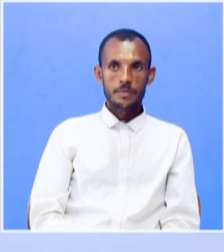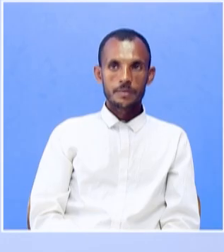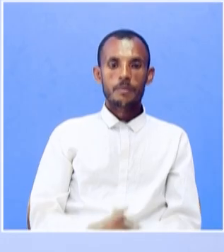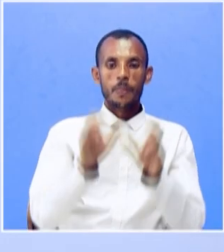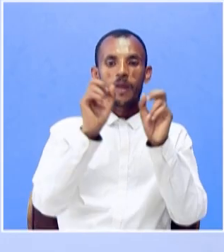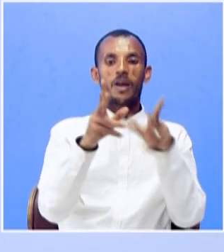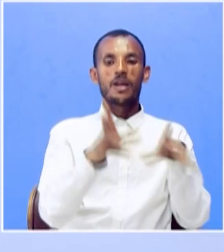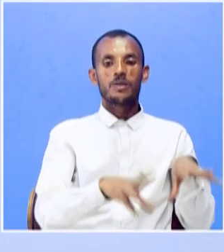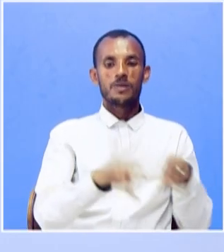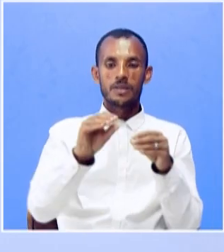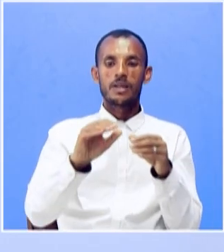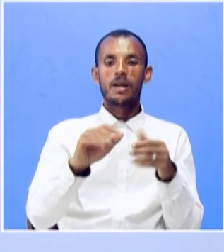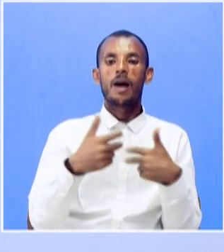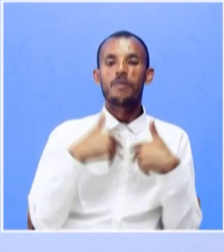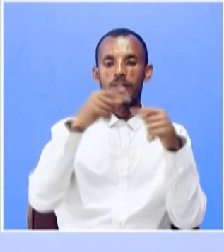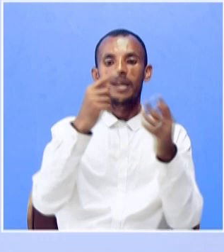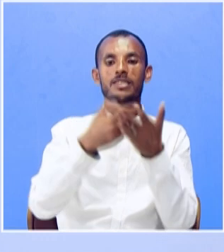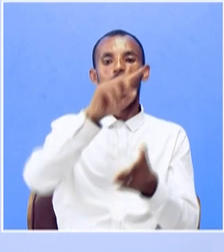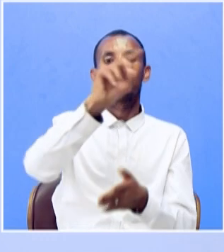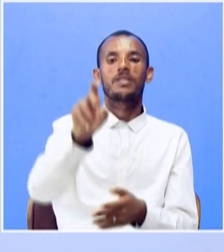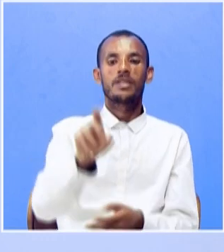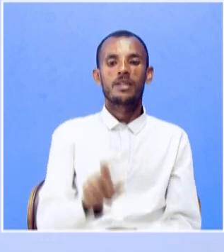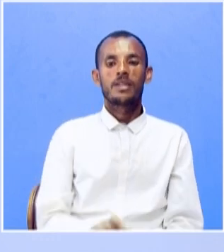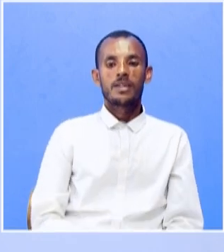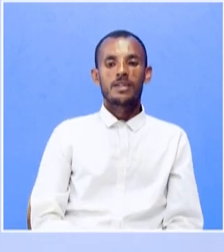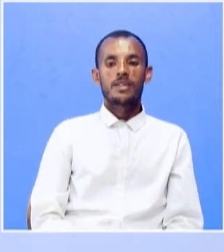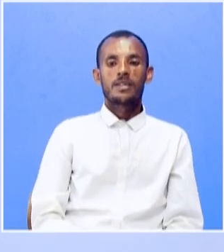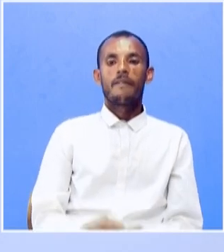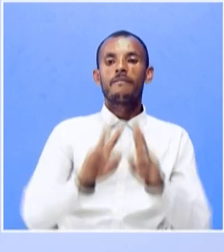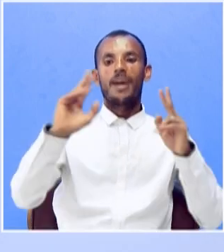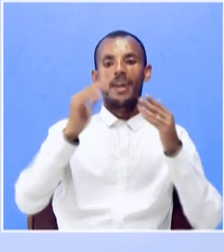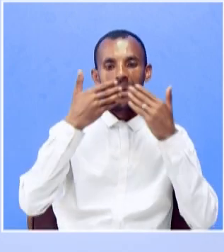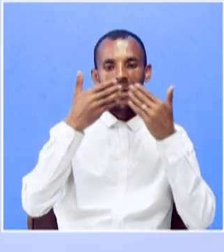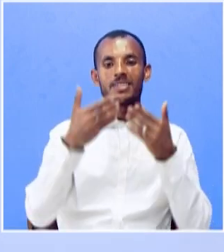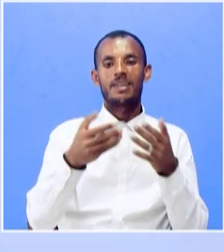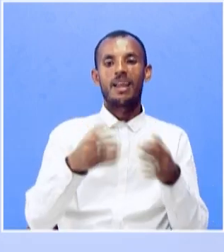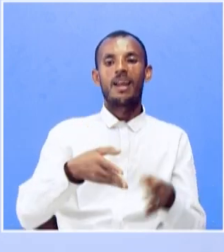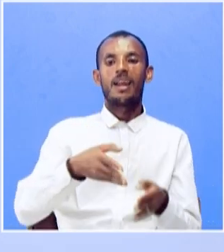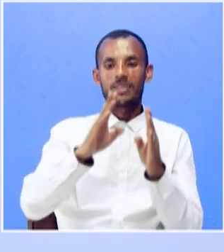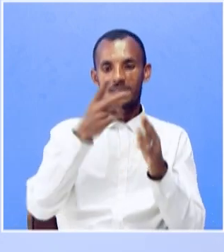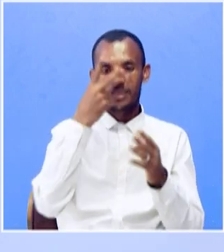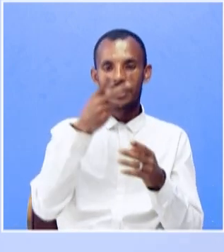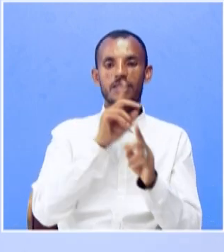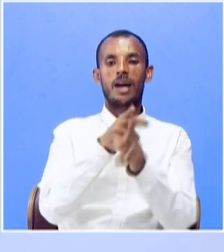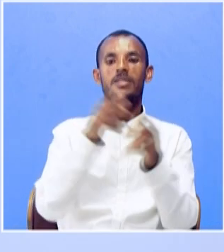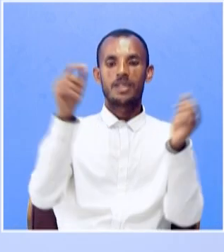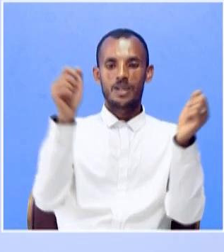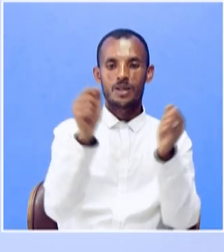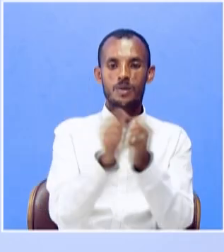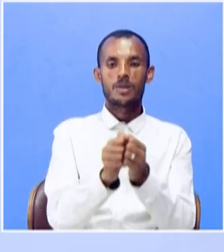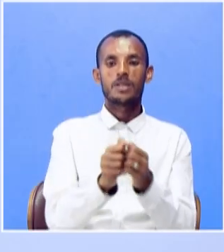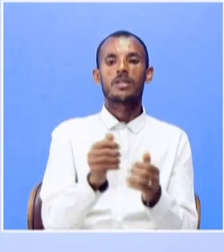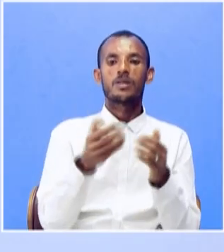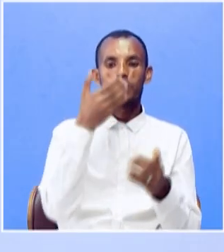Okay, students, have you tried the question? Very nice. Let's see the answer together.